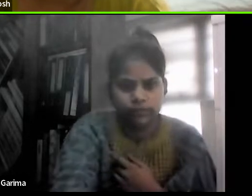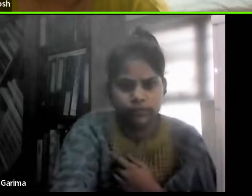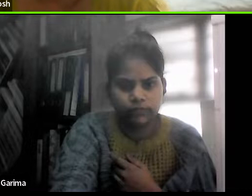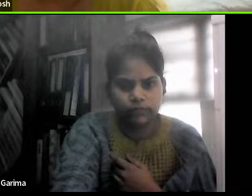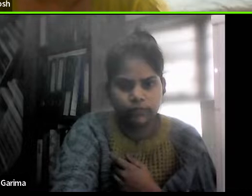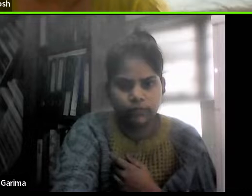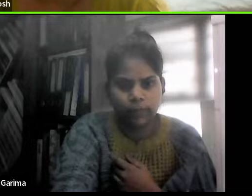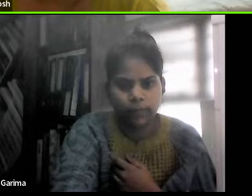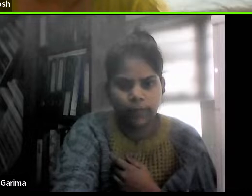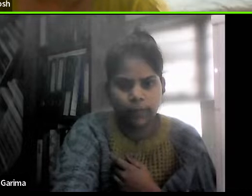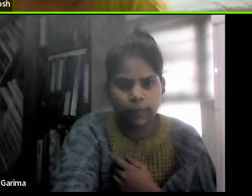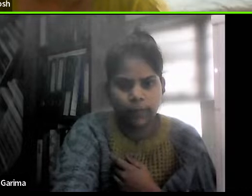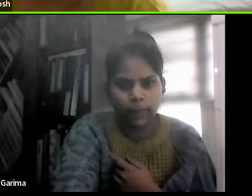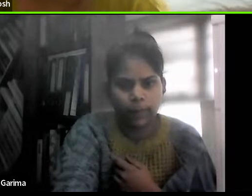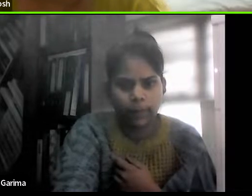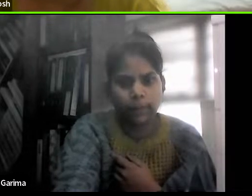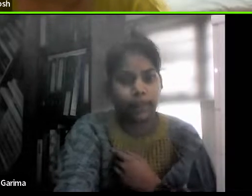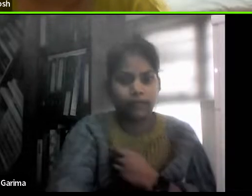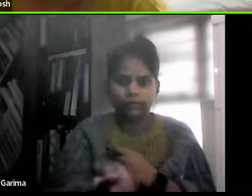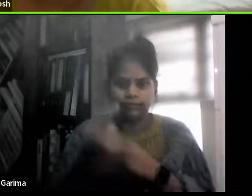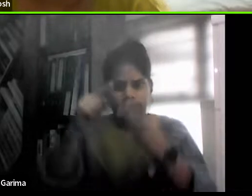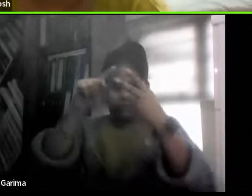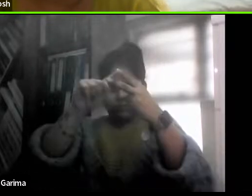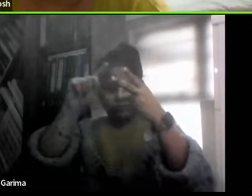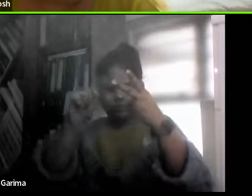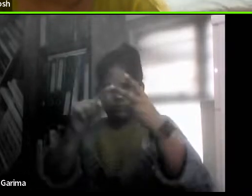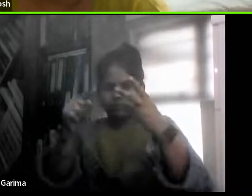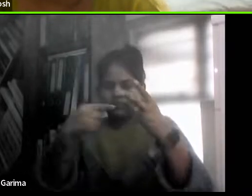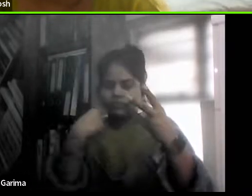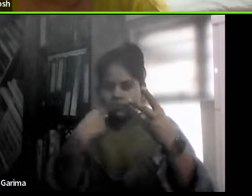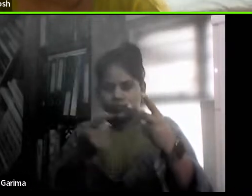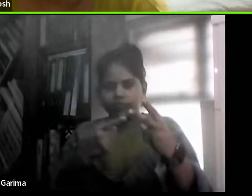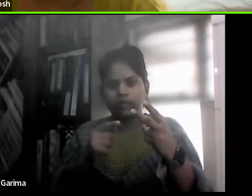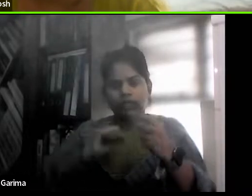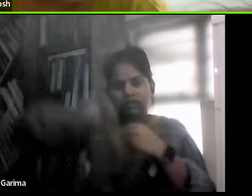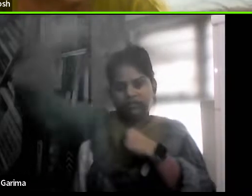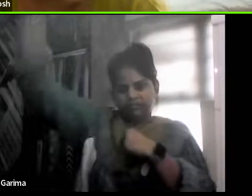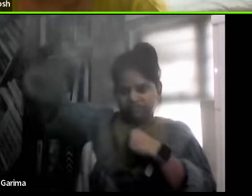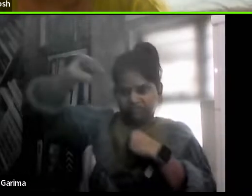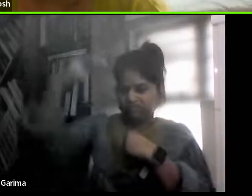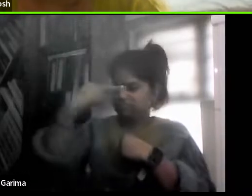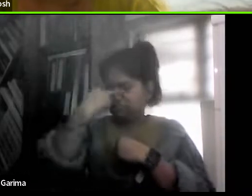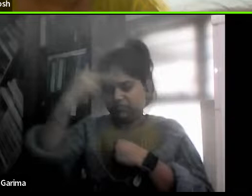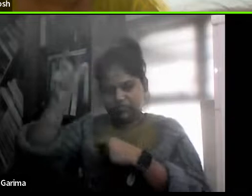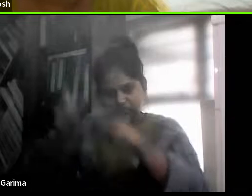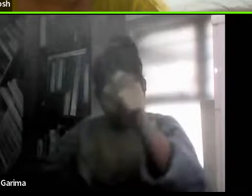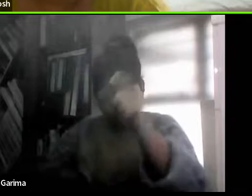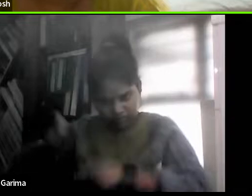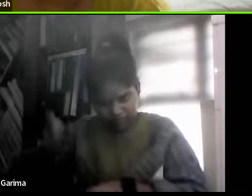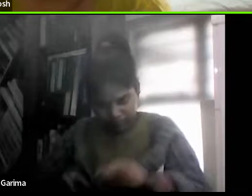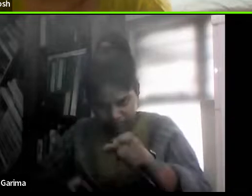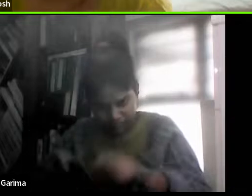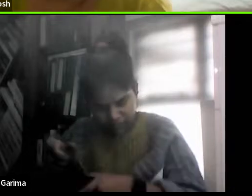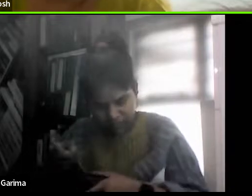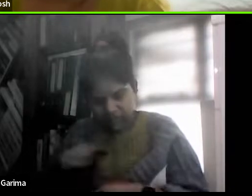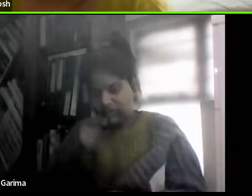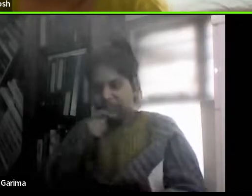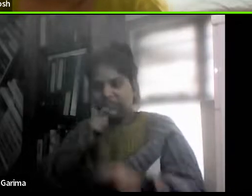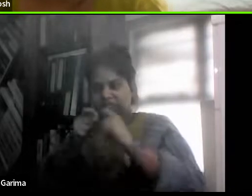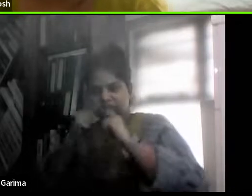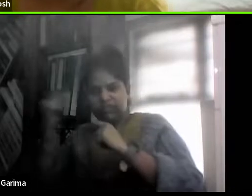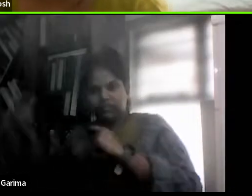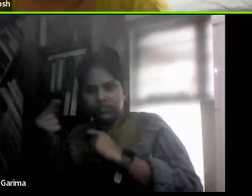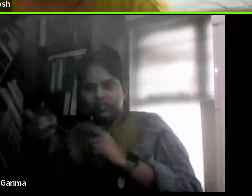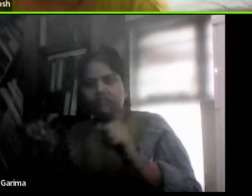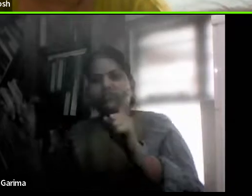presentation. First, protest by blind people leading to new forms of legislation and their use of media like YouTube